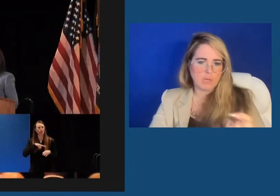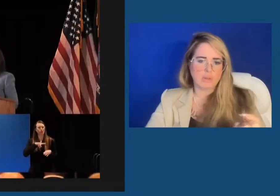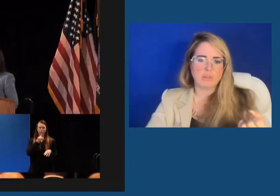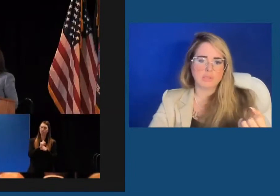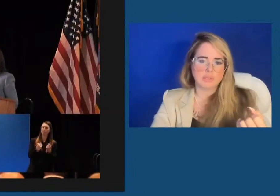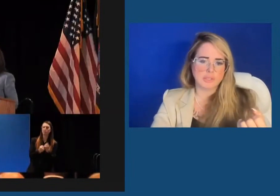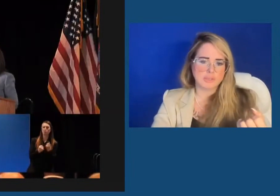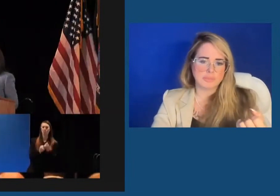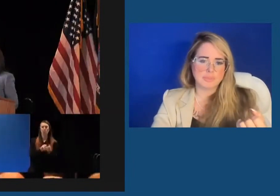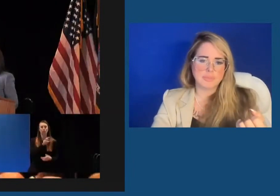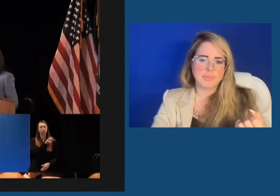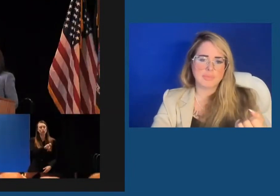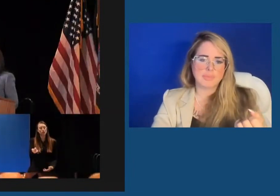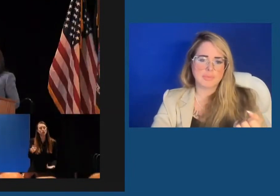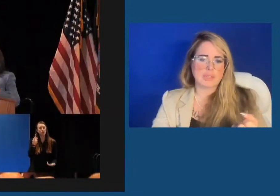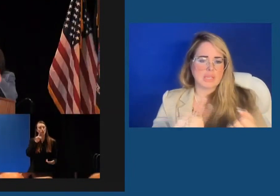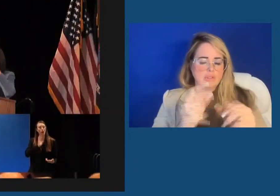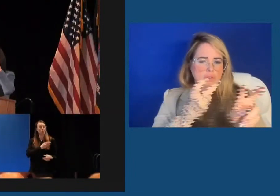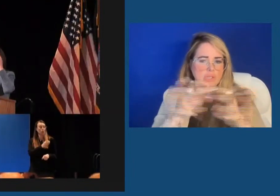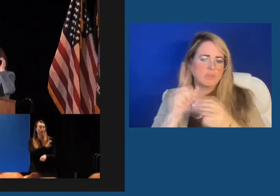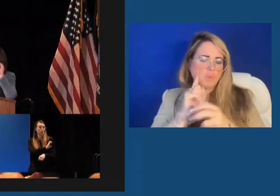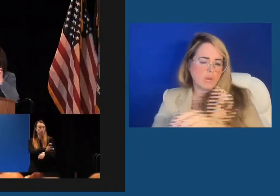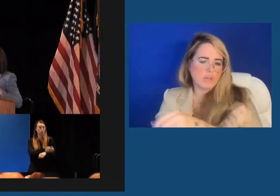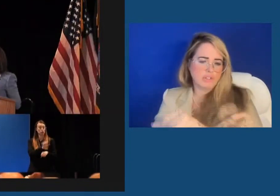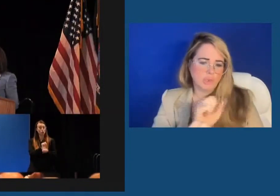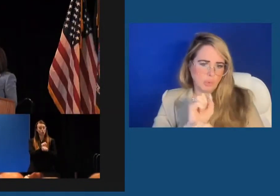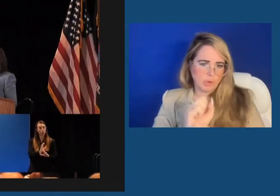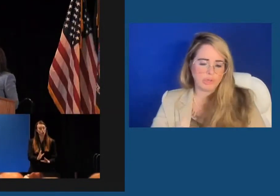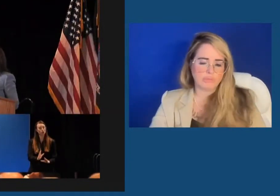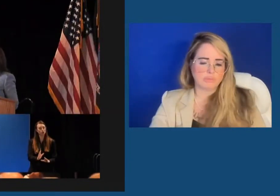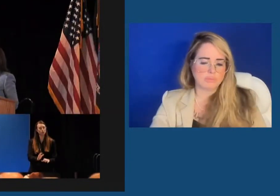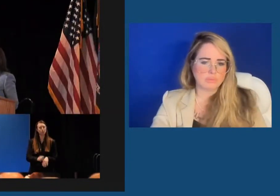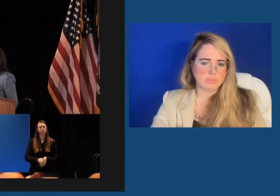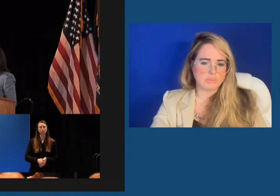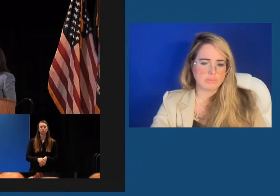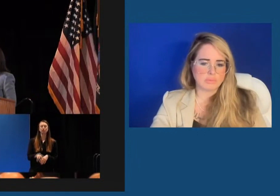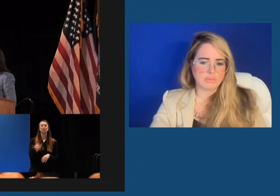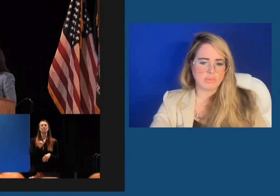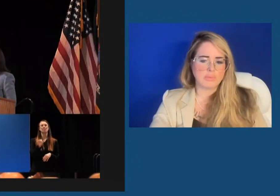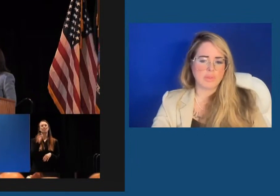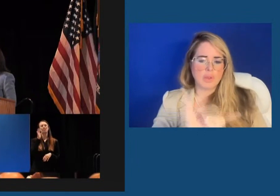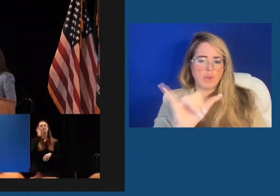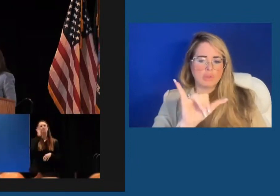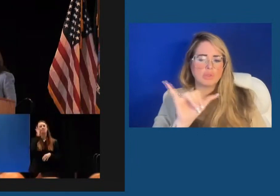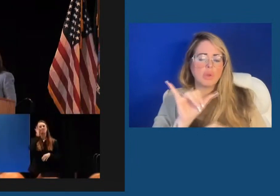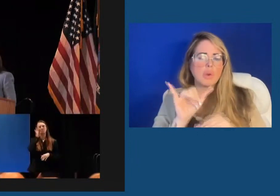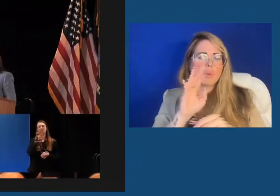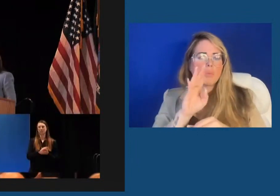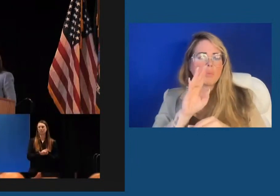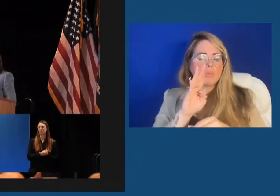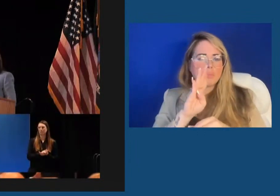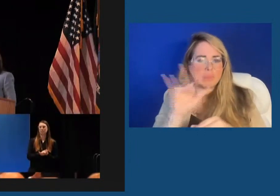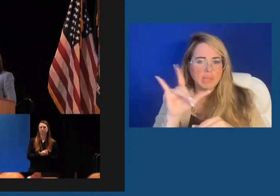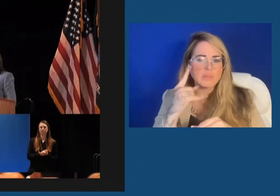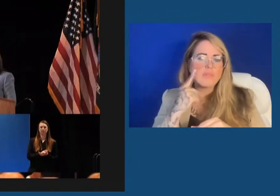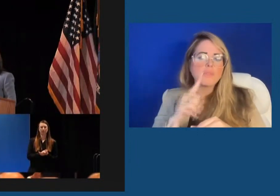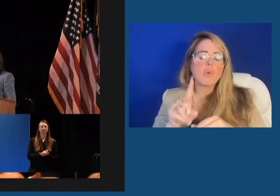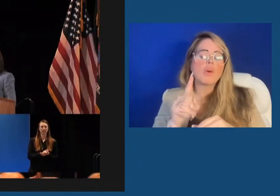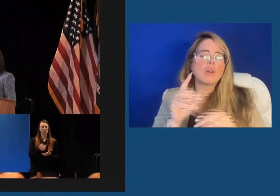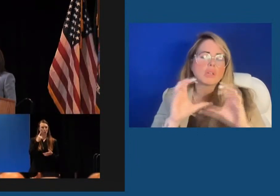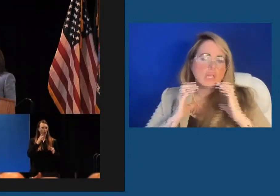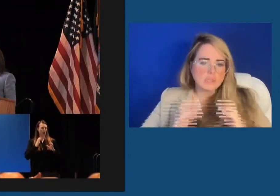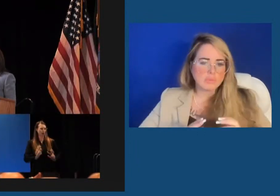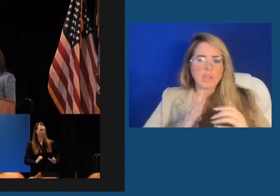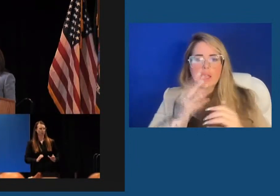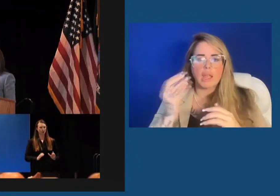this transition for our energy workers. And also the bills for our customers in disadvantaged communities. We have to make sure